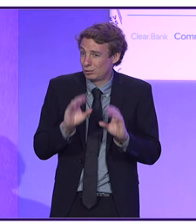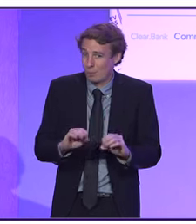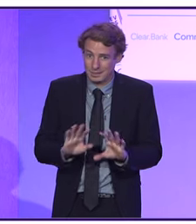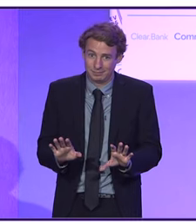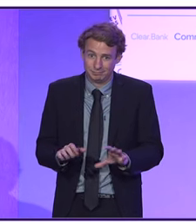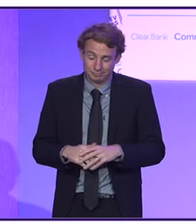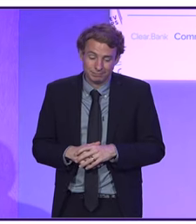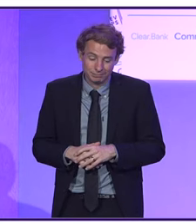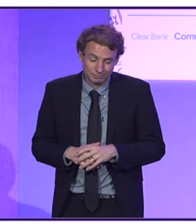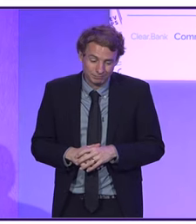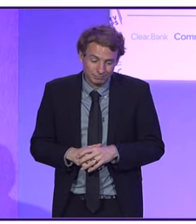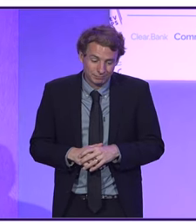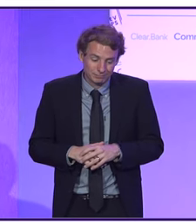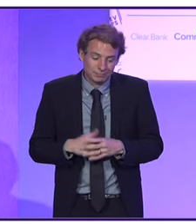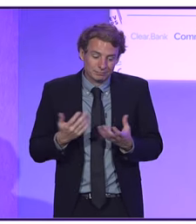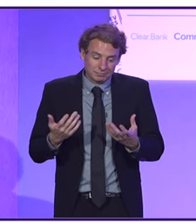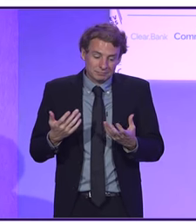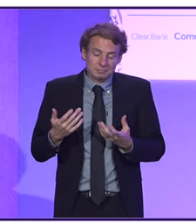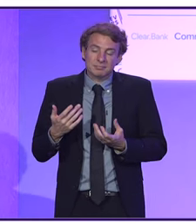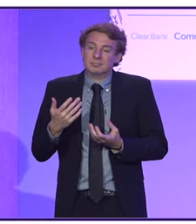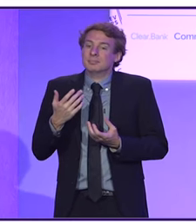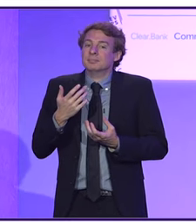well. So in the case of